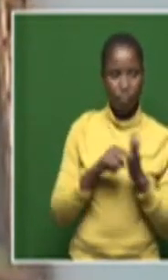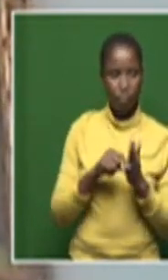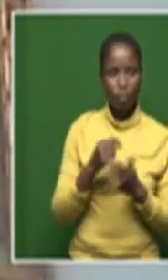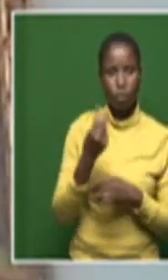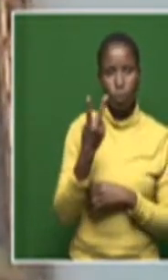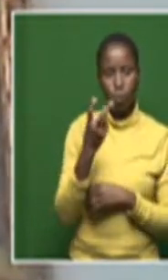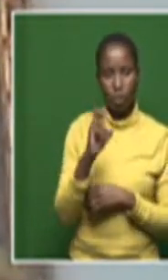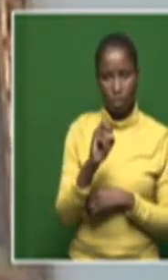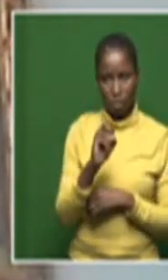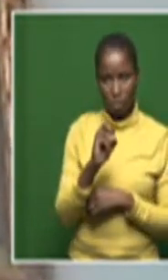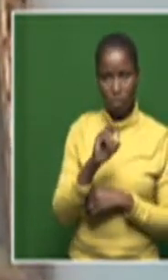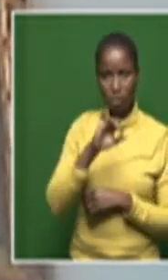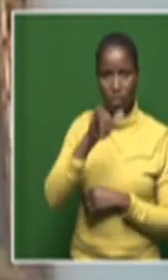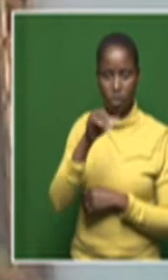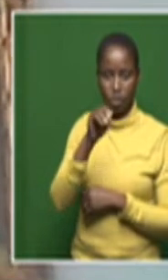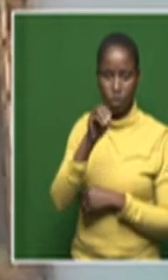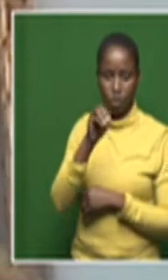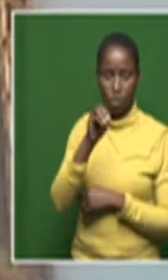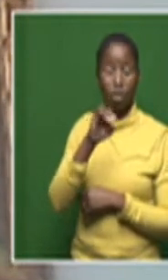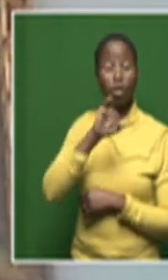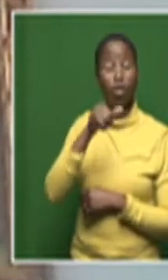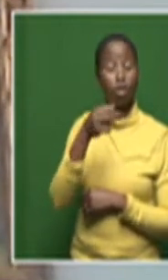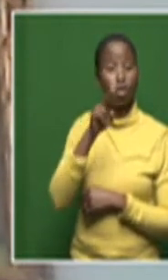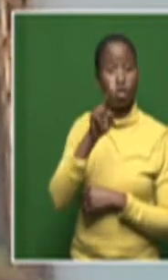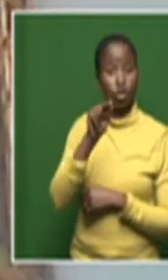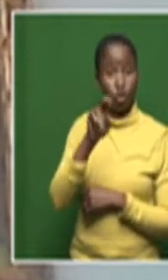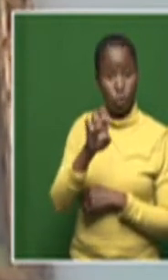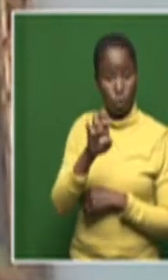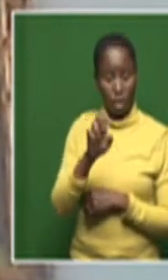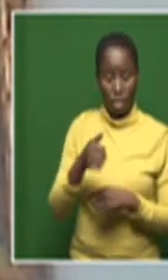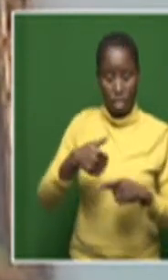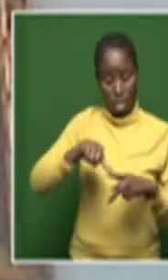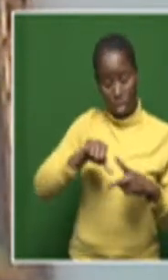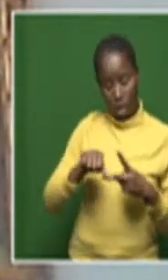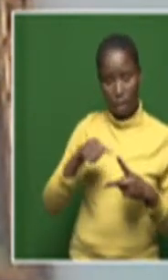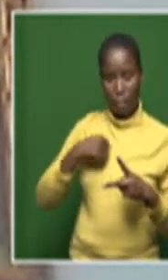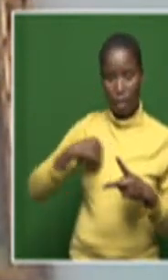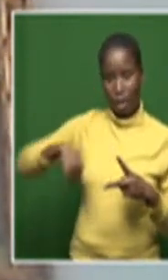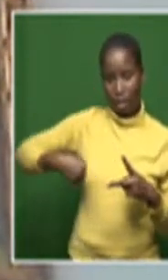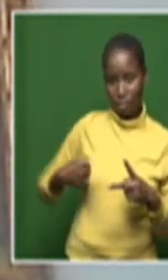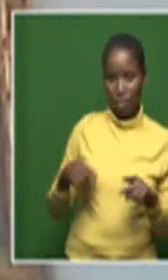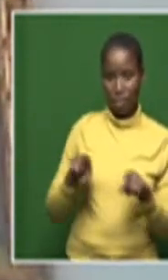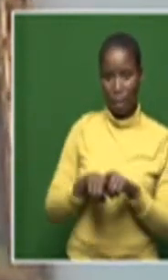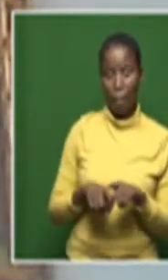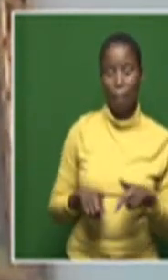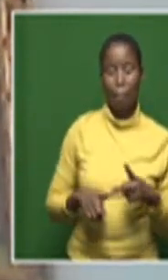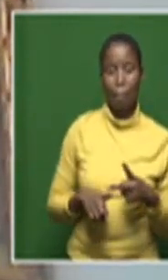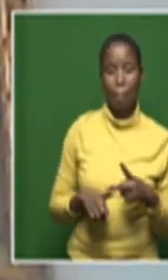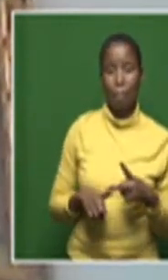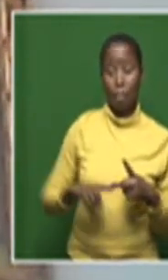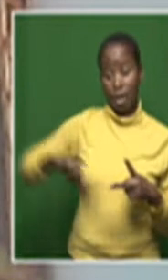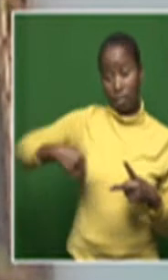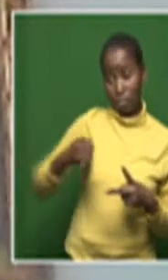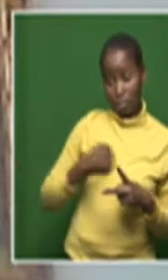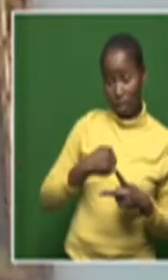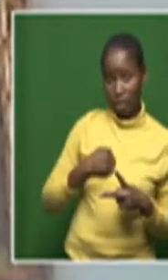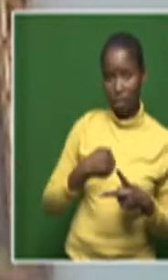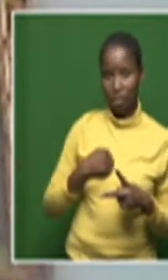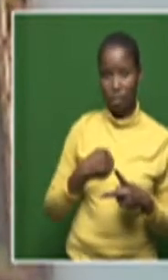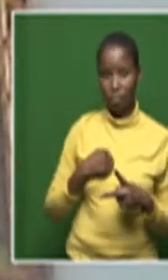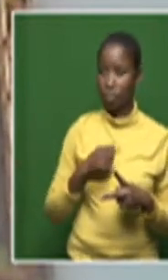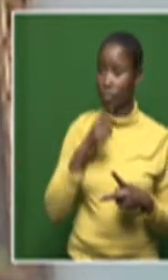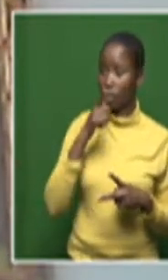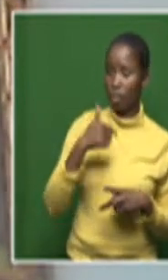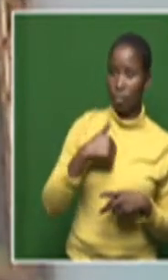20th of June. This after my husband tested positive. So as soon as my husband told me that he